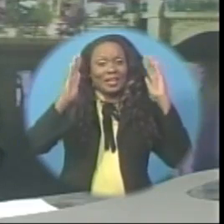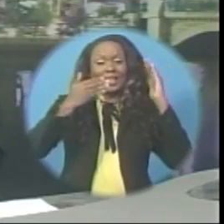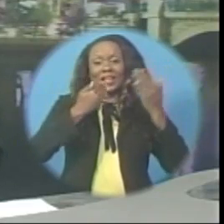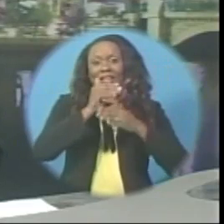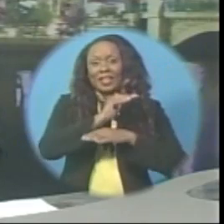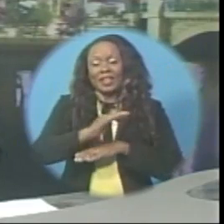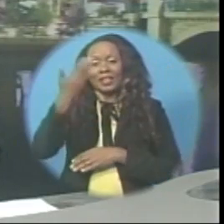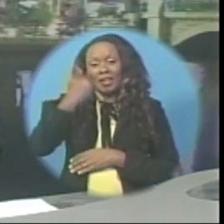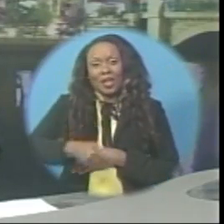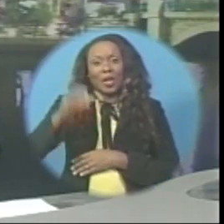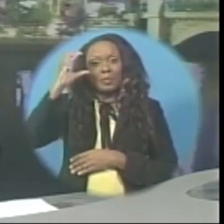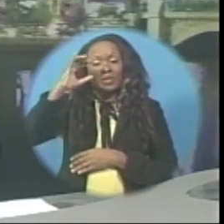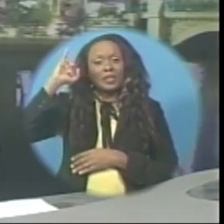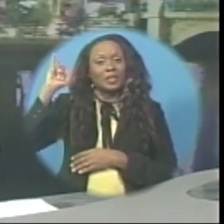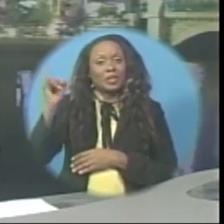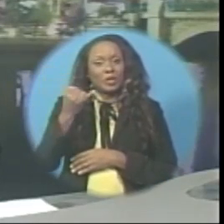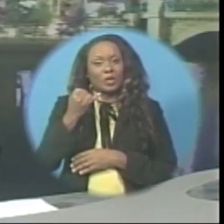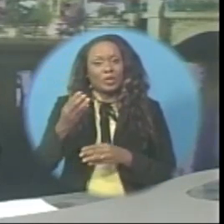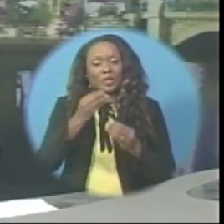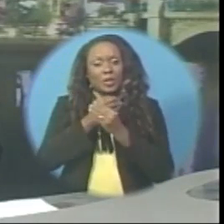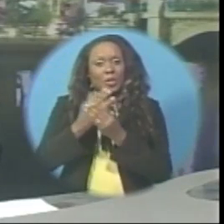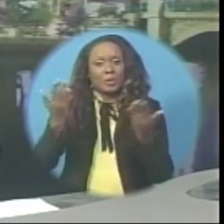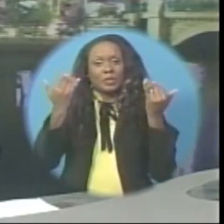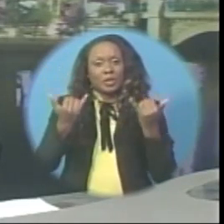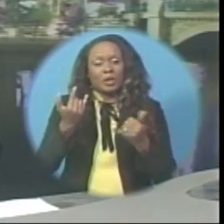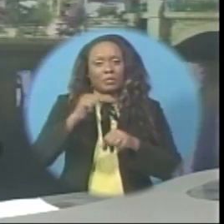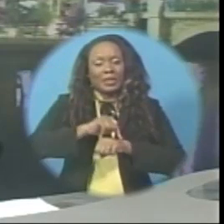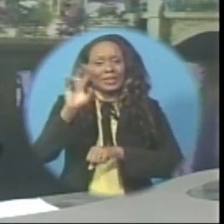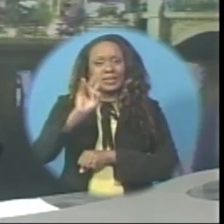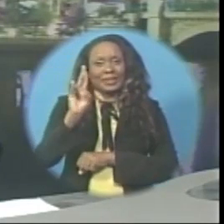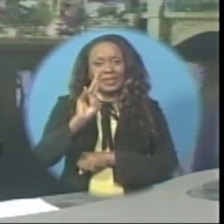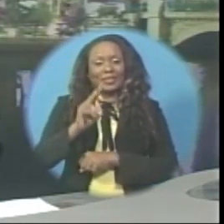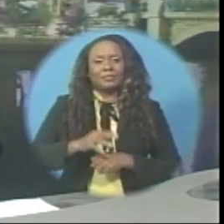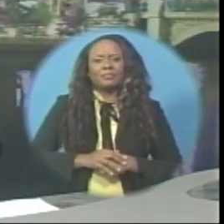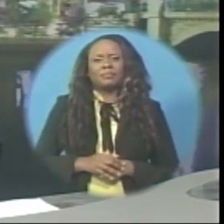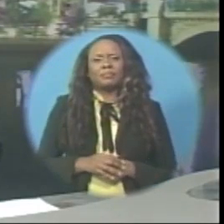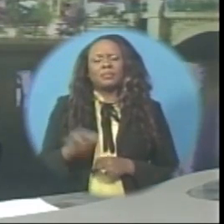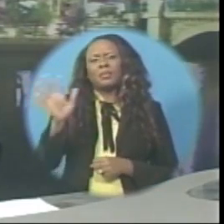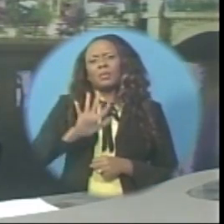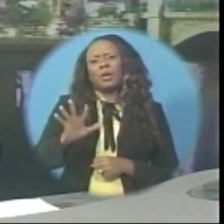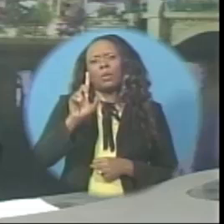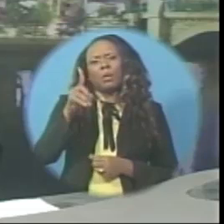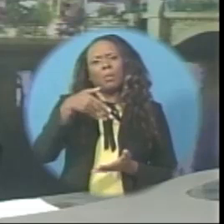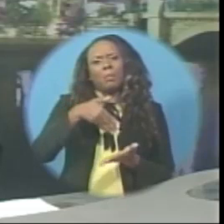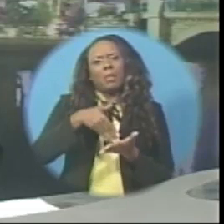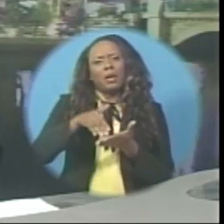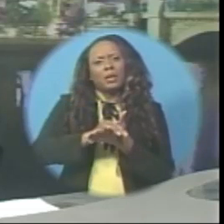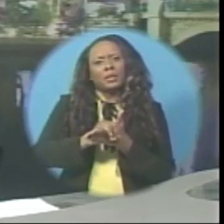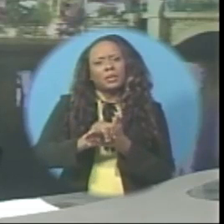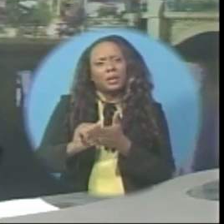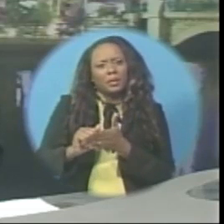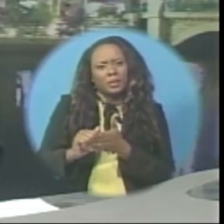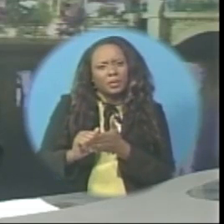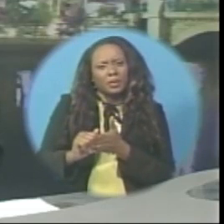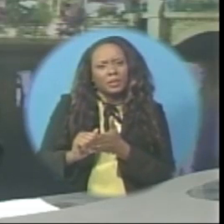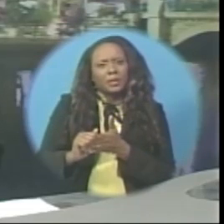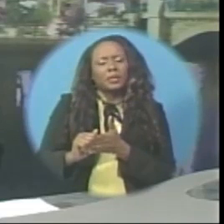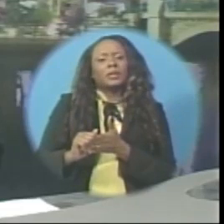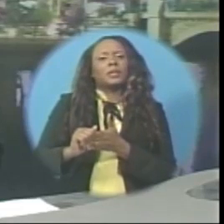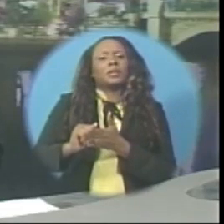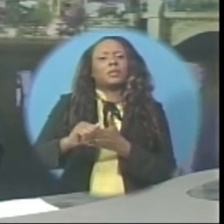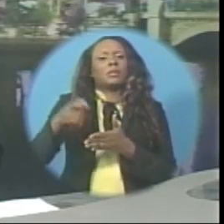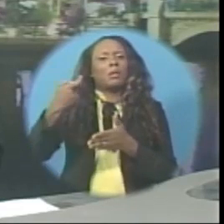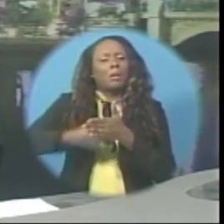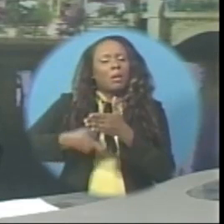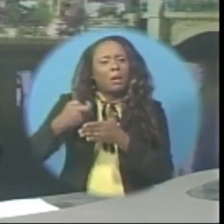Good evening, I'm Shane Jones, leading the news at 7. Around $1 million and 6 weeks. That's what